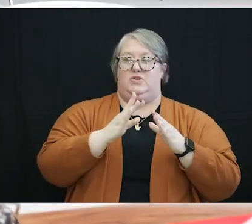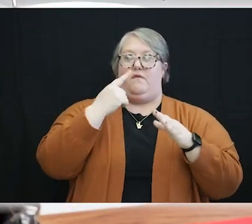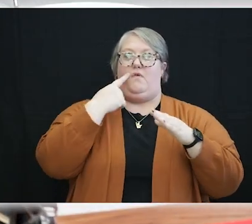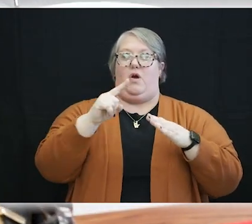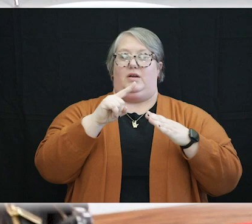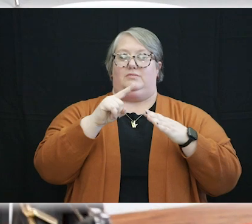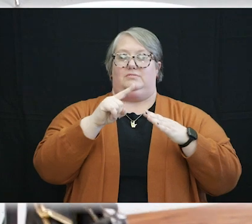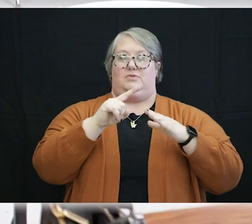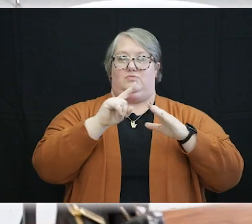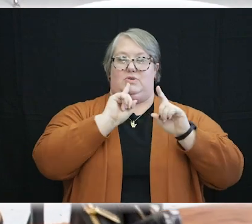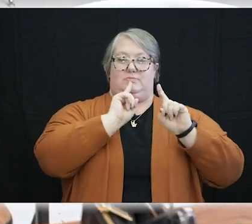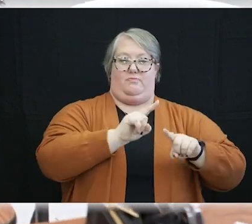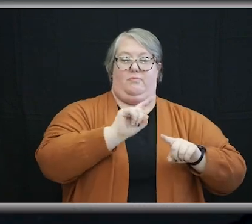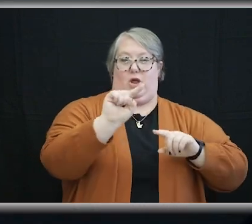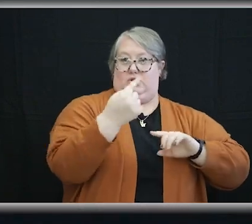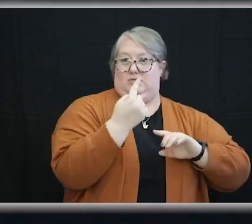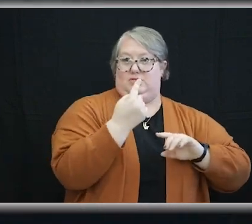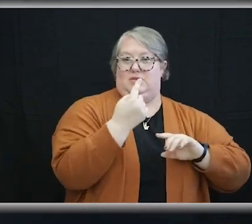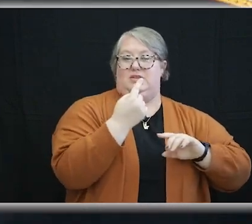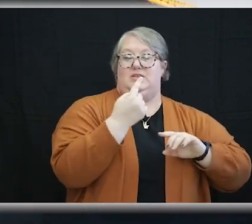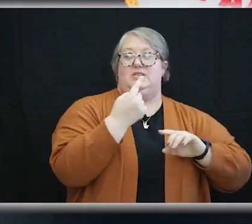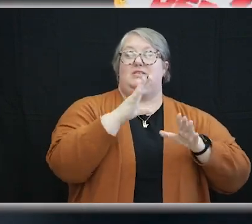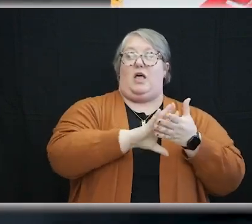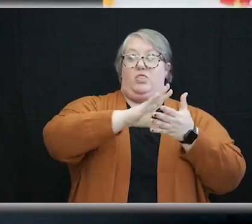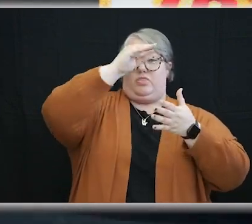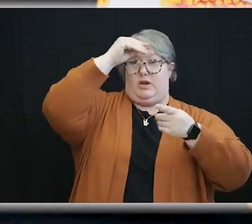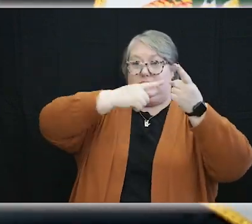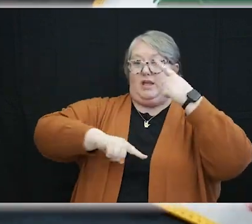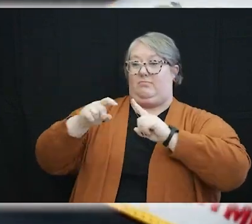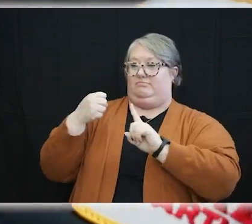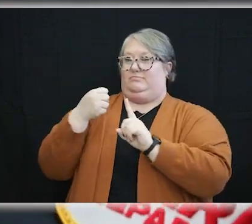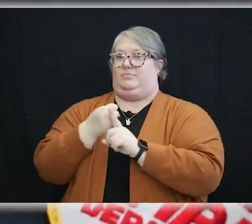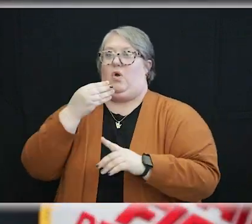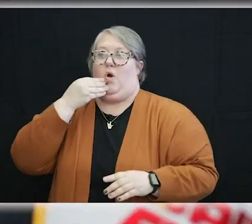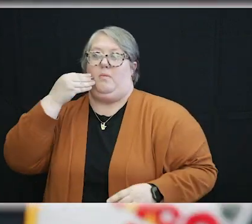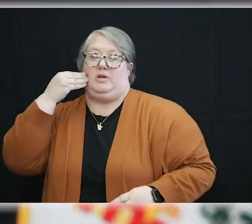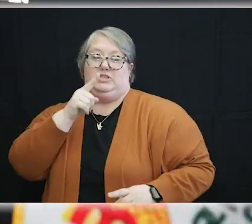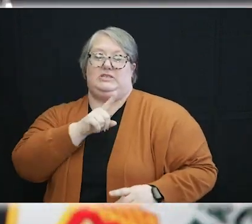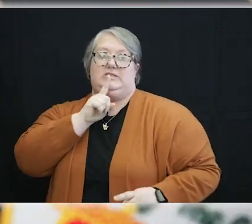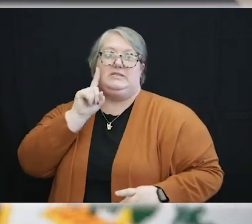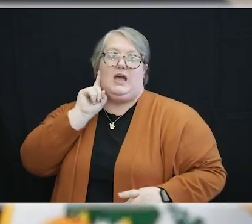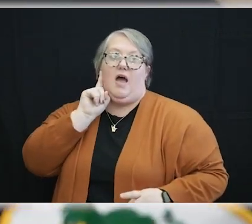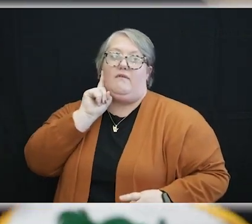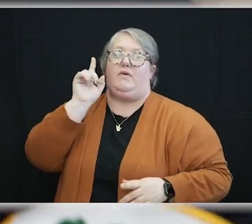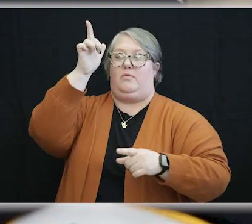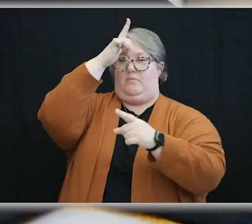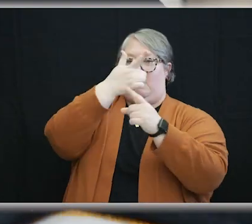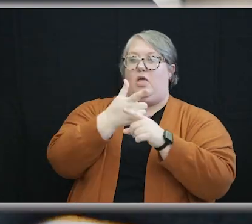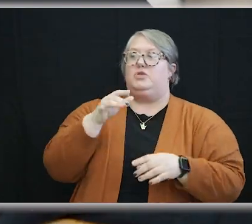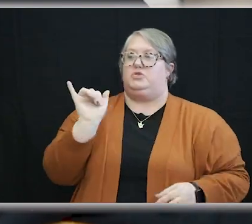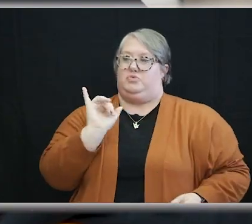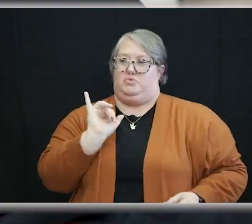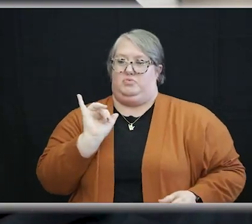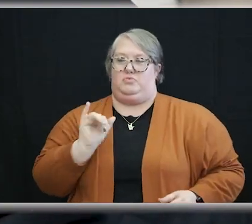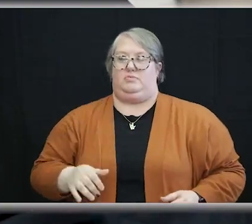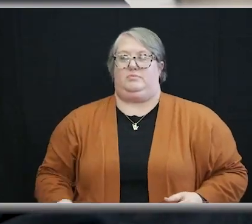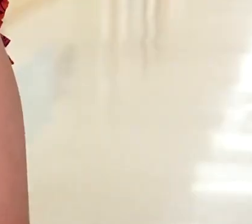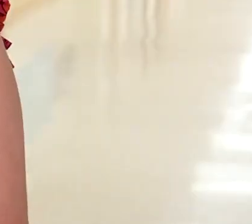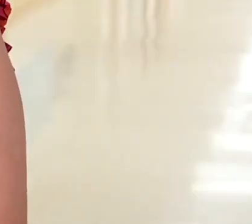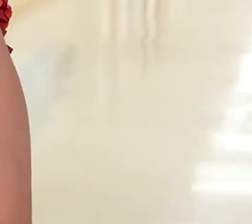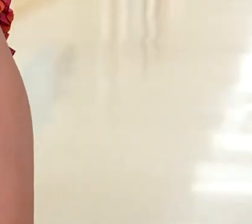for emergency responders. She says learning sign language hits home because she is deaf and her brother is